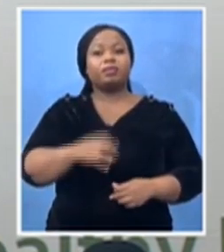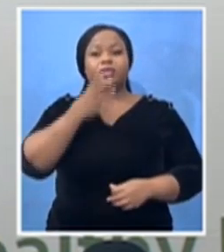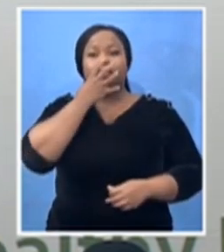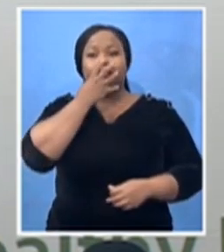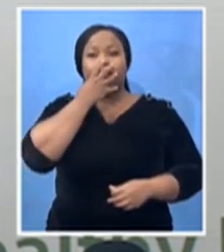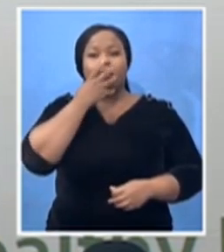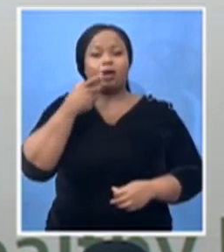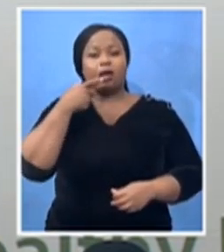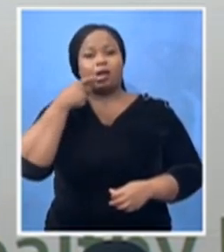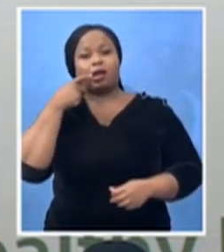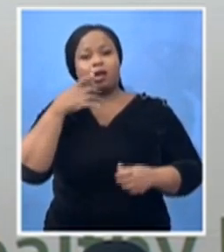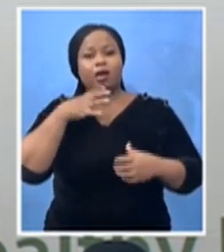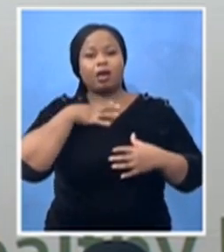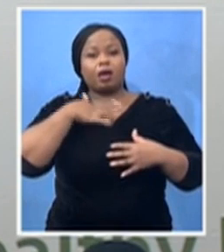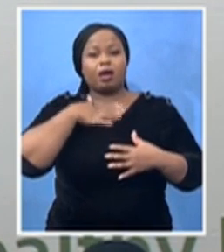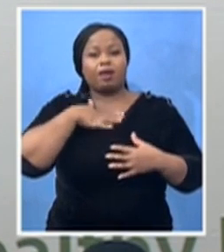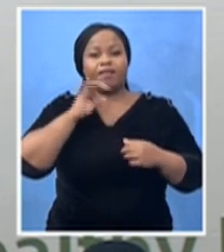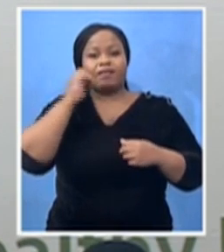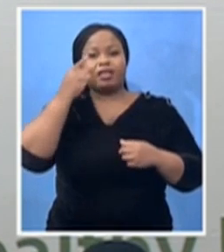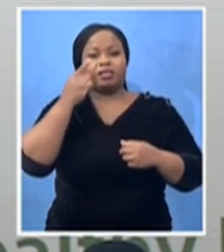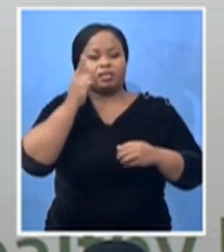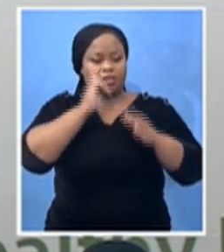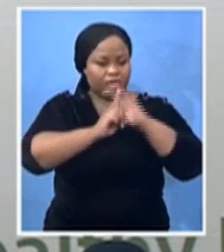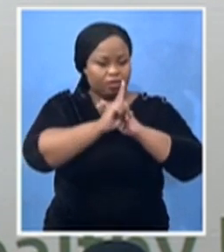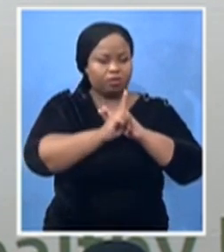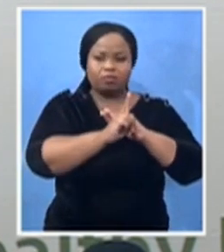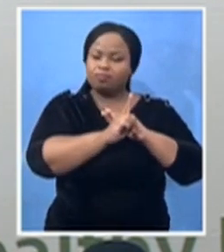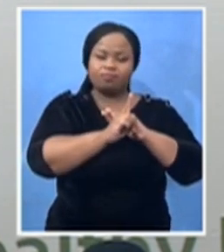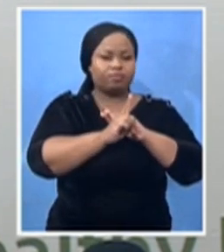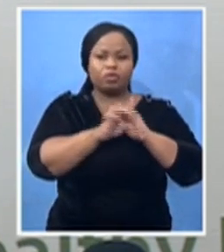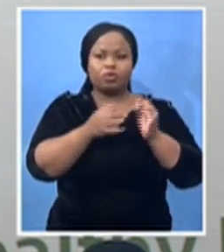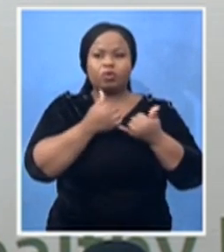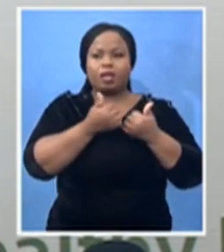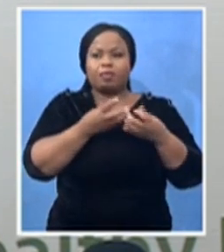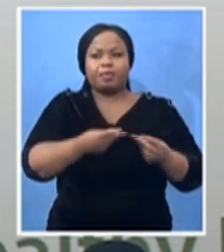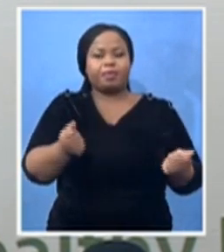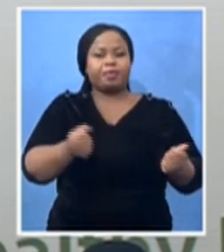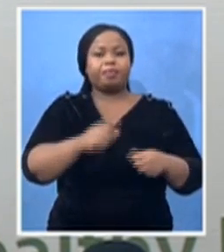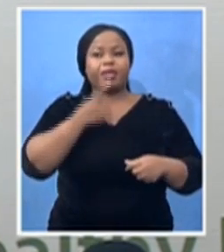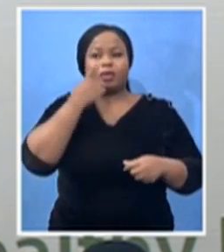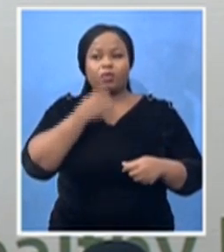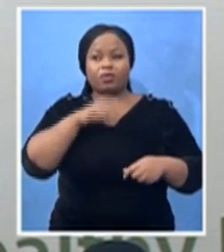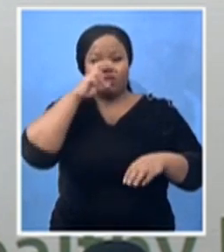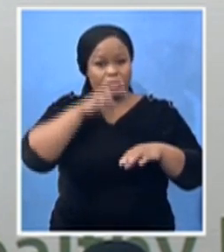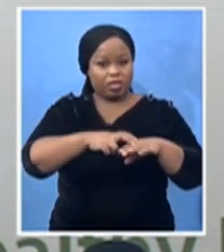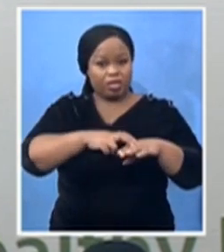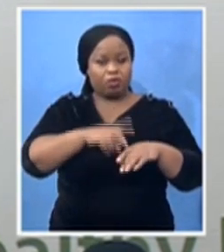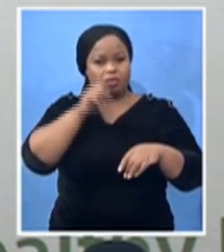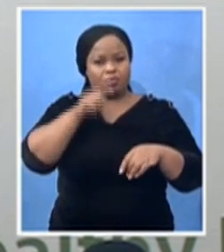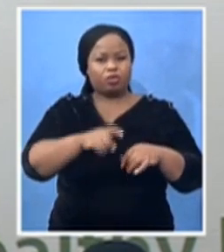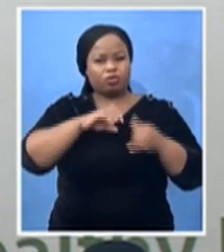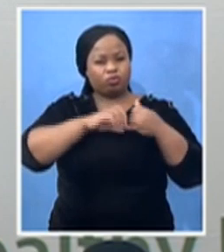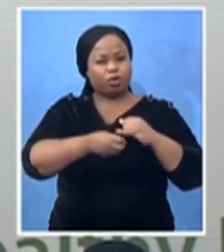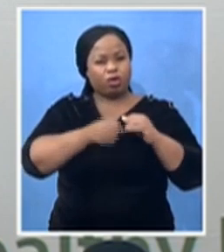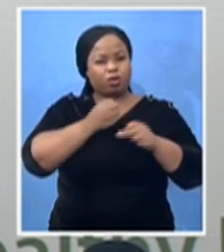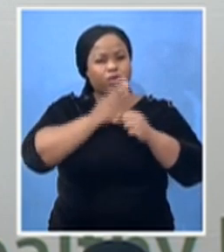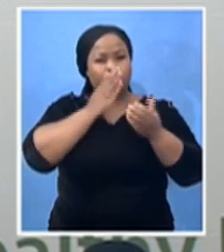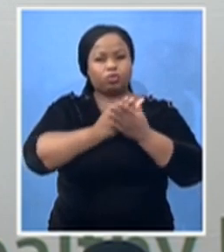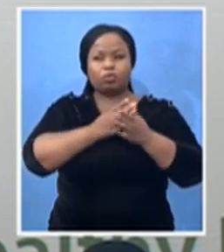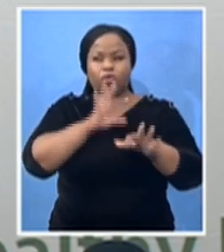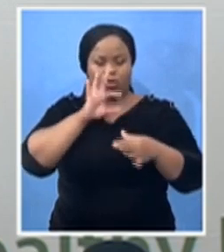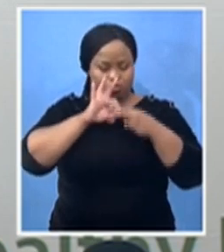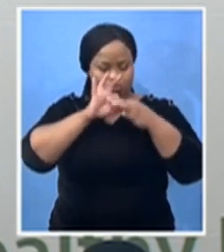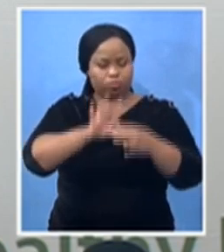one of our lines when we really need to be actually dealing with a very critical and a very